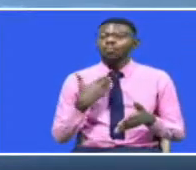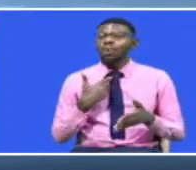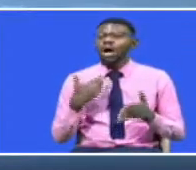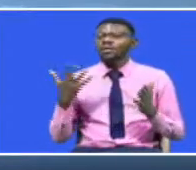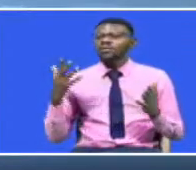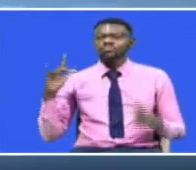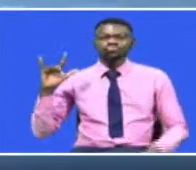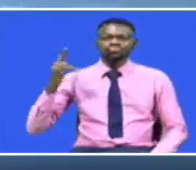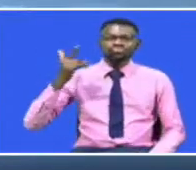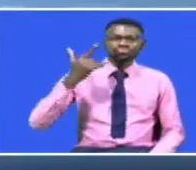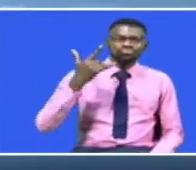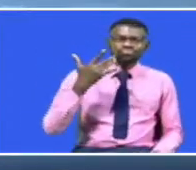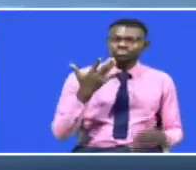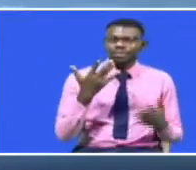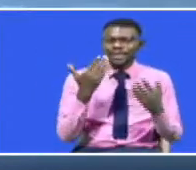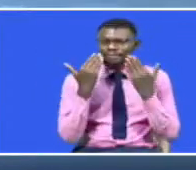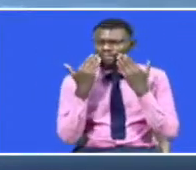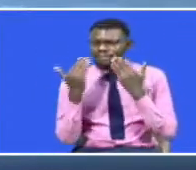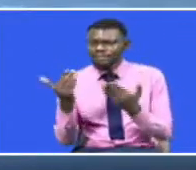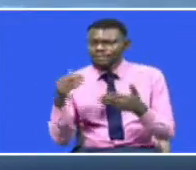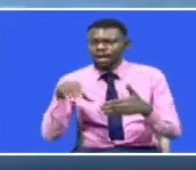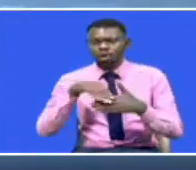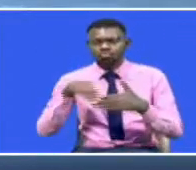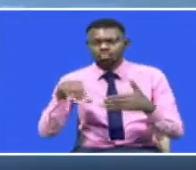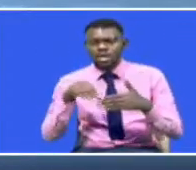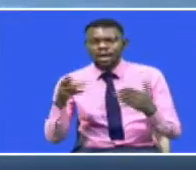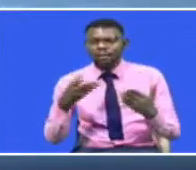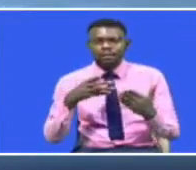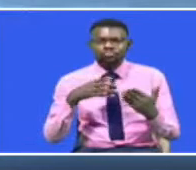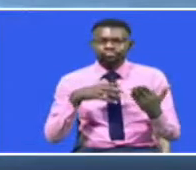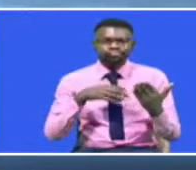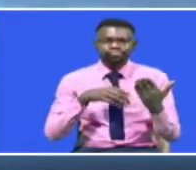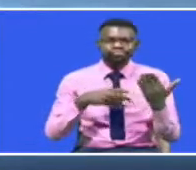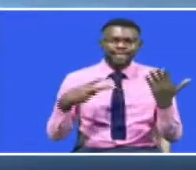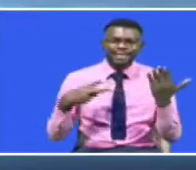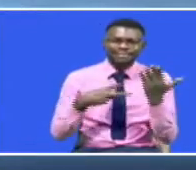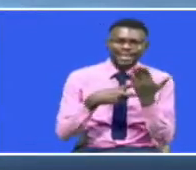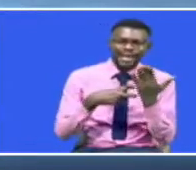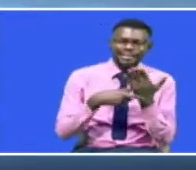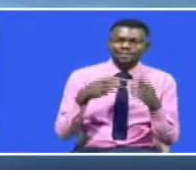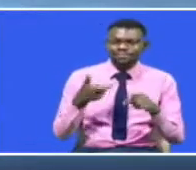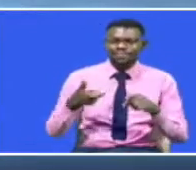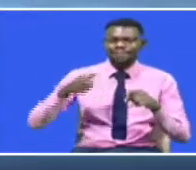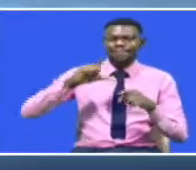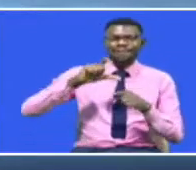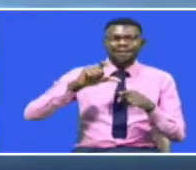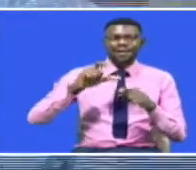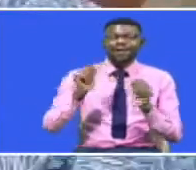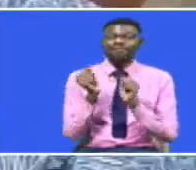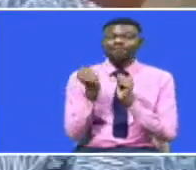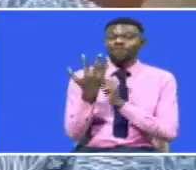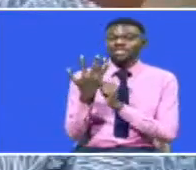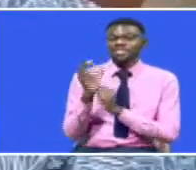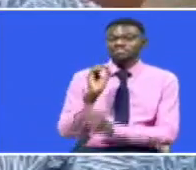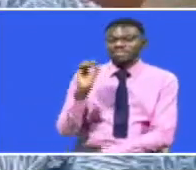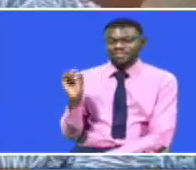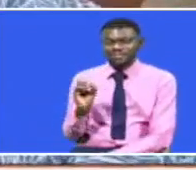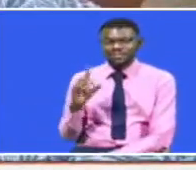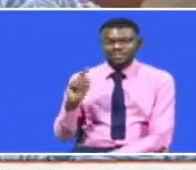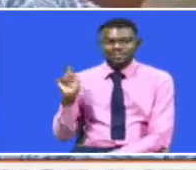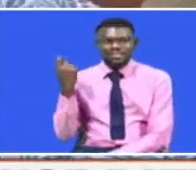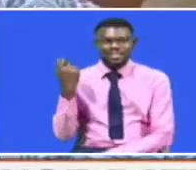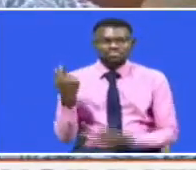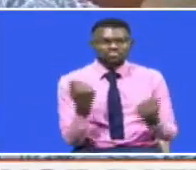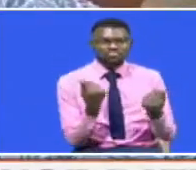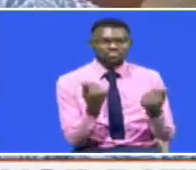ticket sales in dollars increase to at least 60% and 40%. In Kenya shillings. We